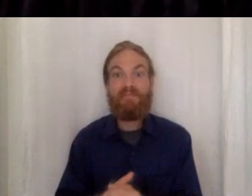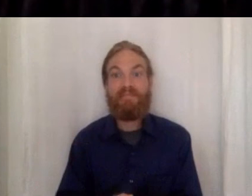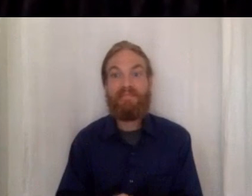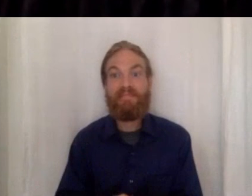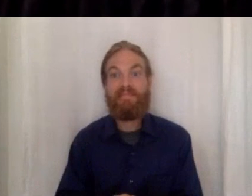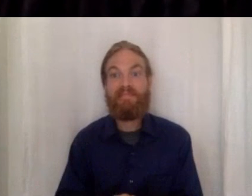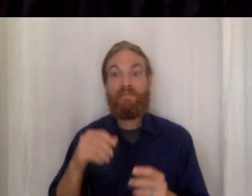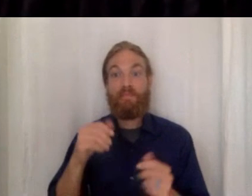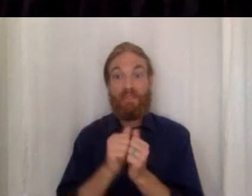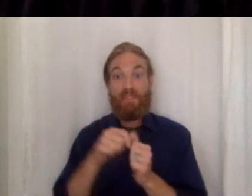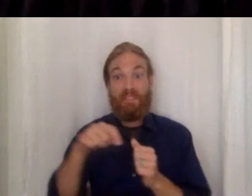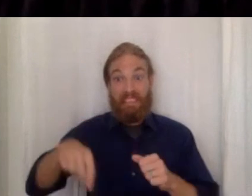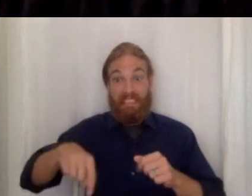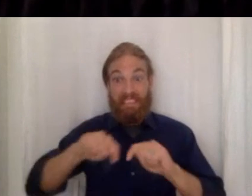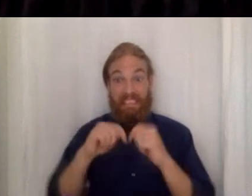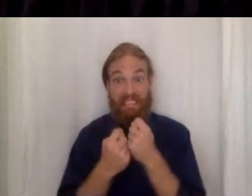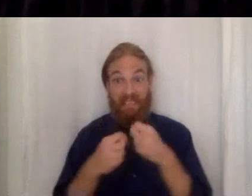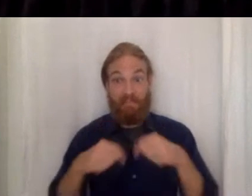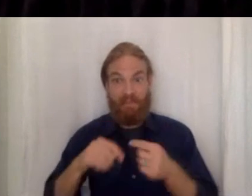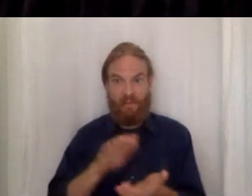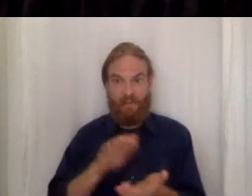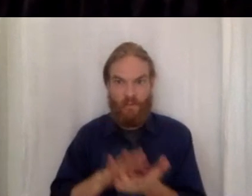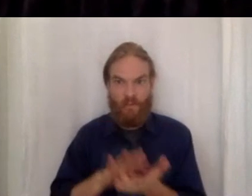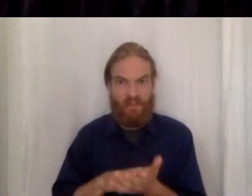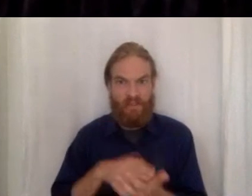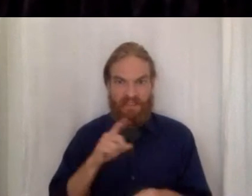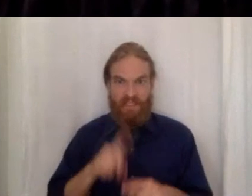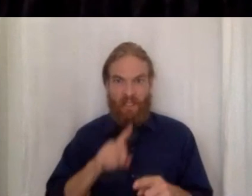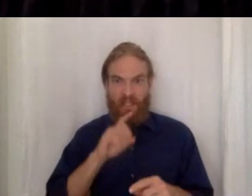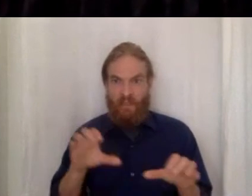I mean, I just can't even, I mean, it's just,